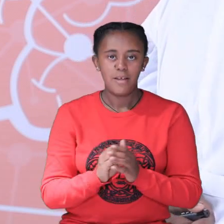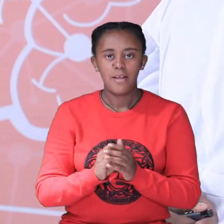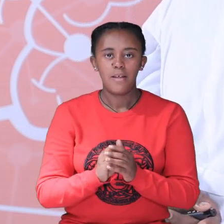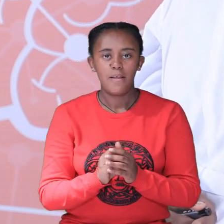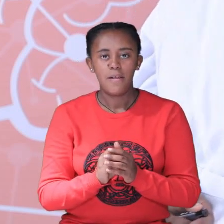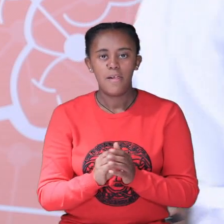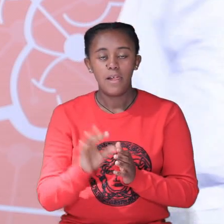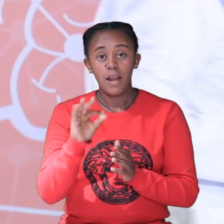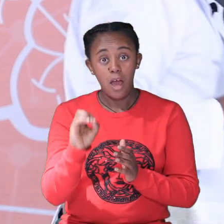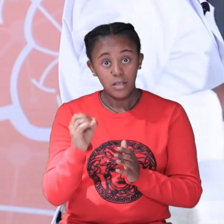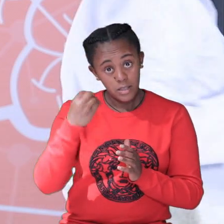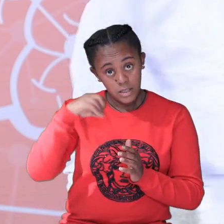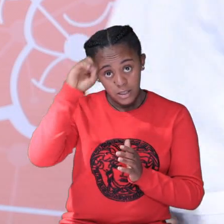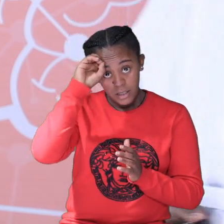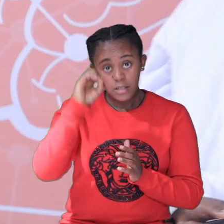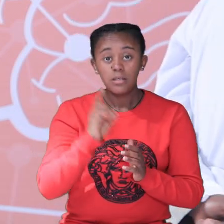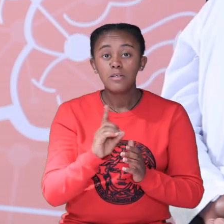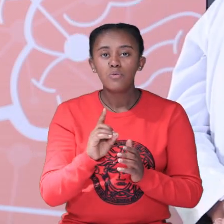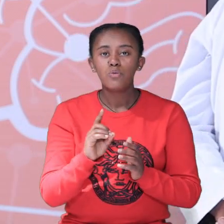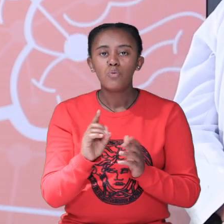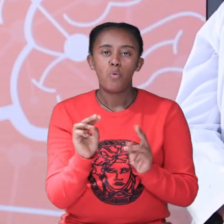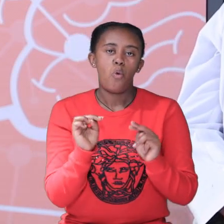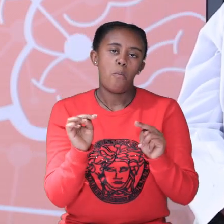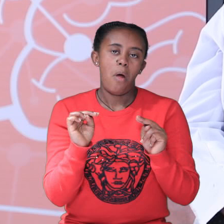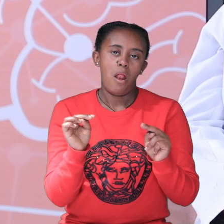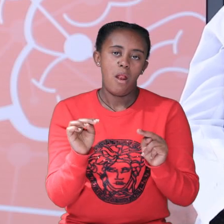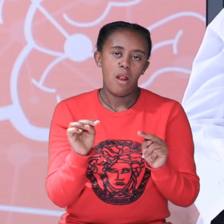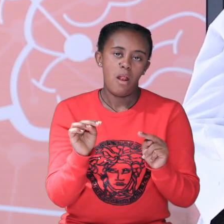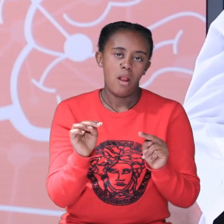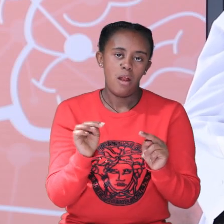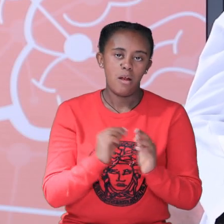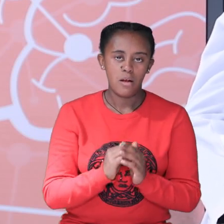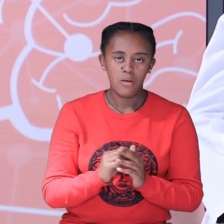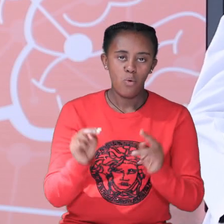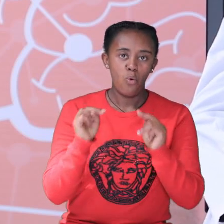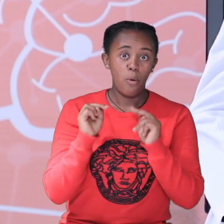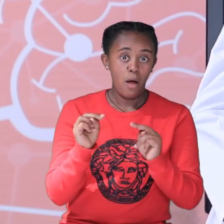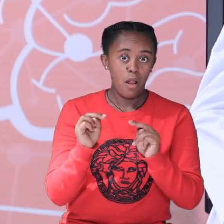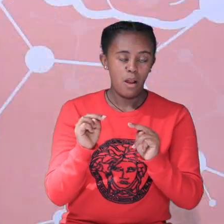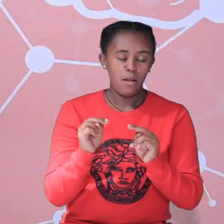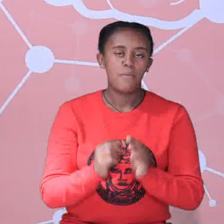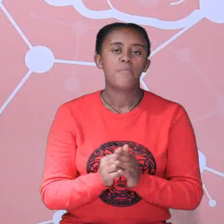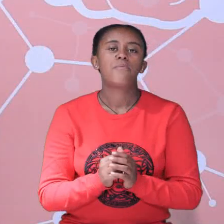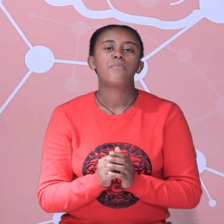the mirror, the plane surface or the mirror.